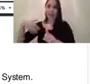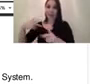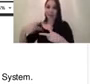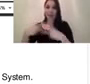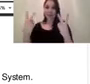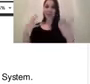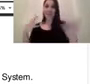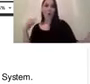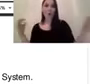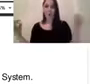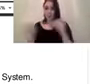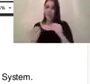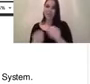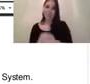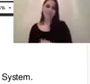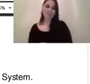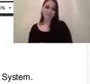opposite.